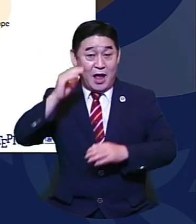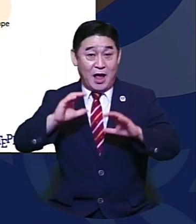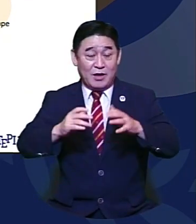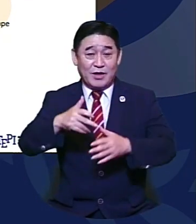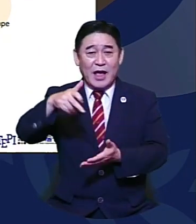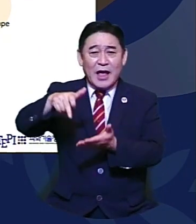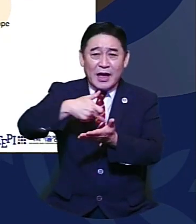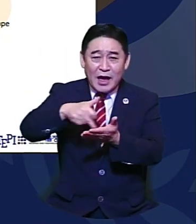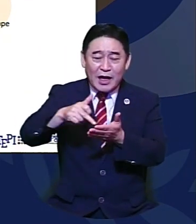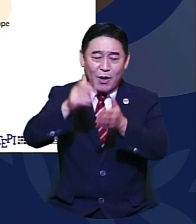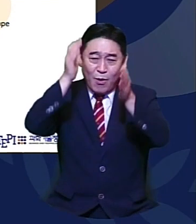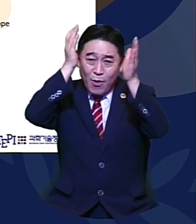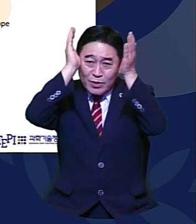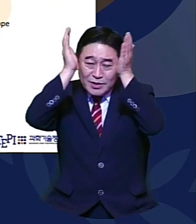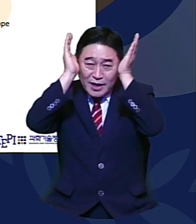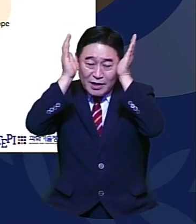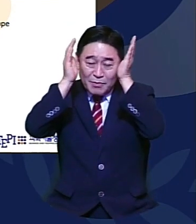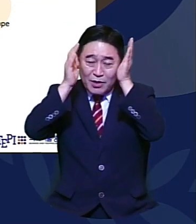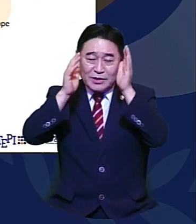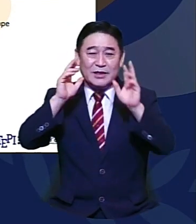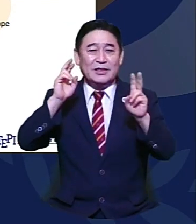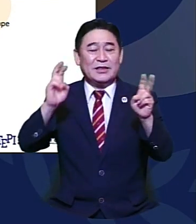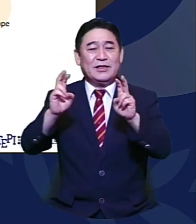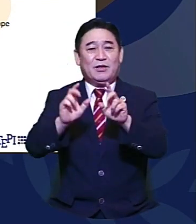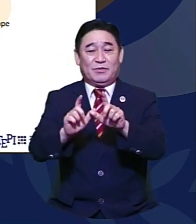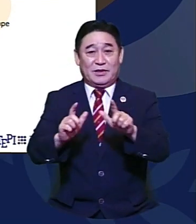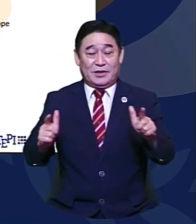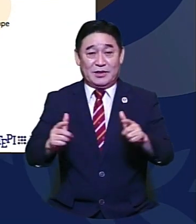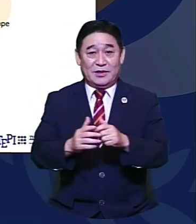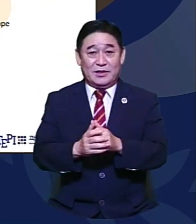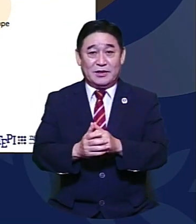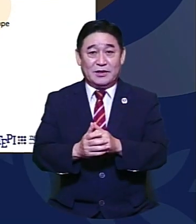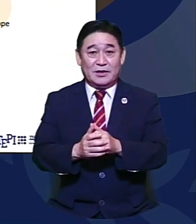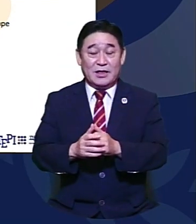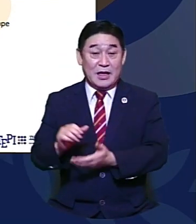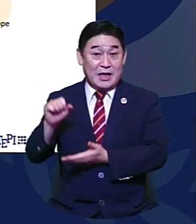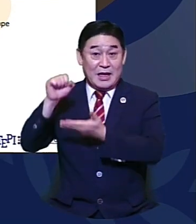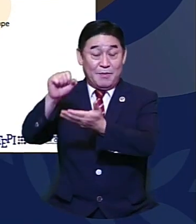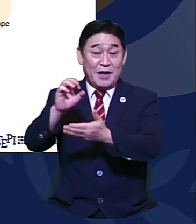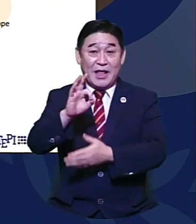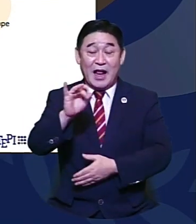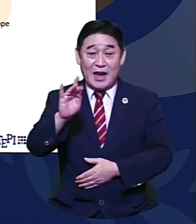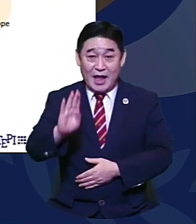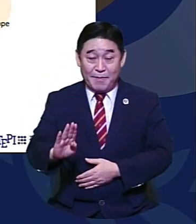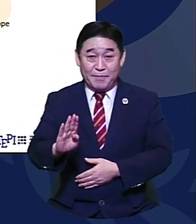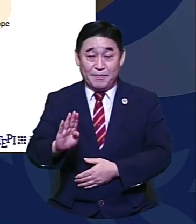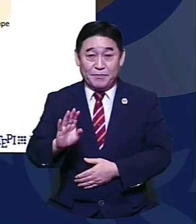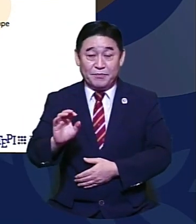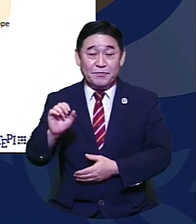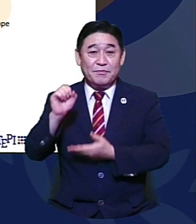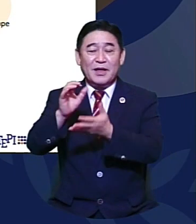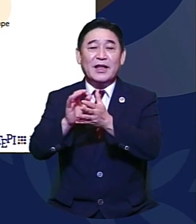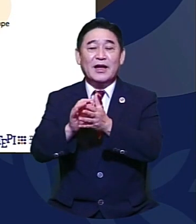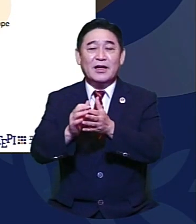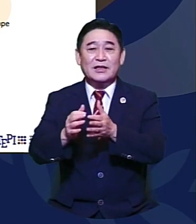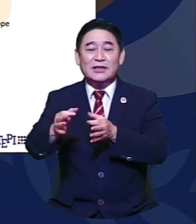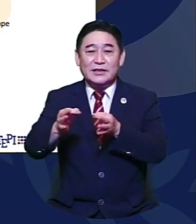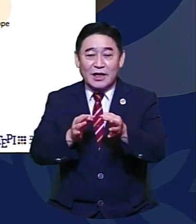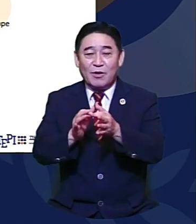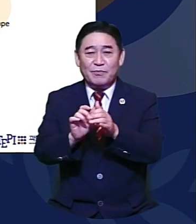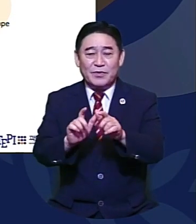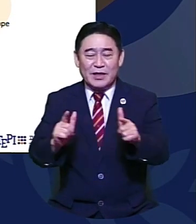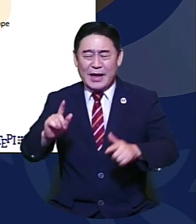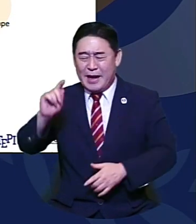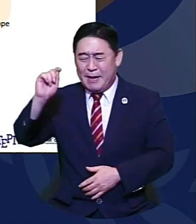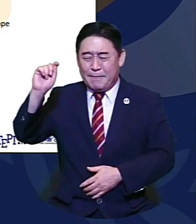the Pedare Minjo is the delivery application company, has emerged and has